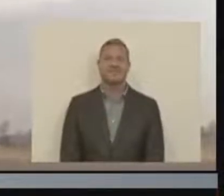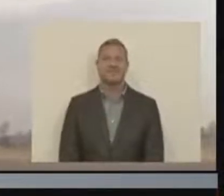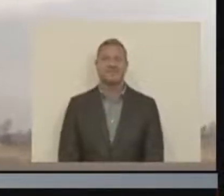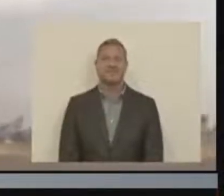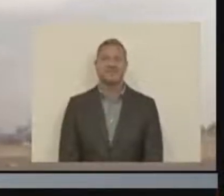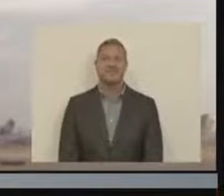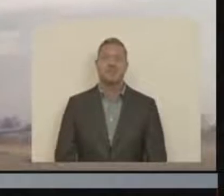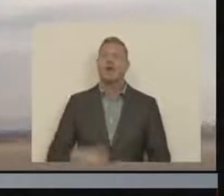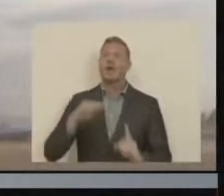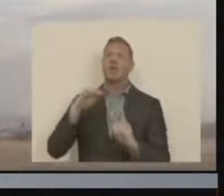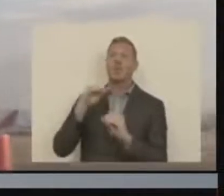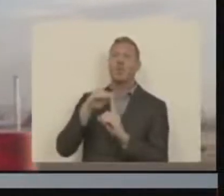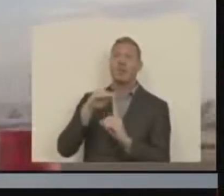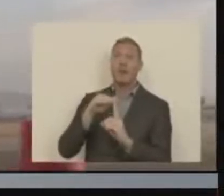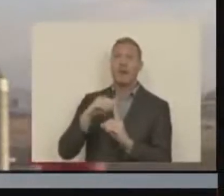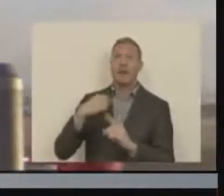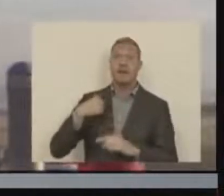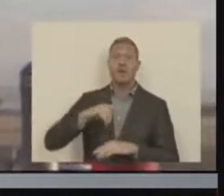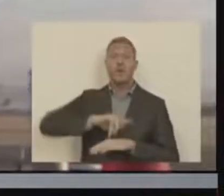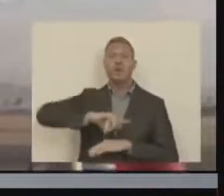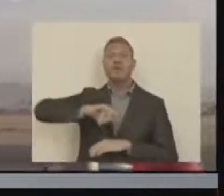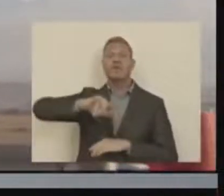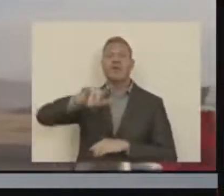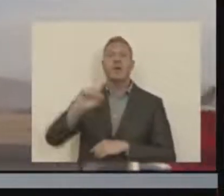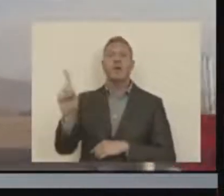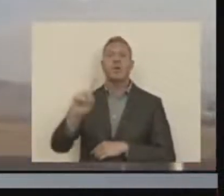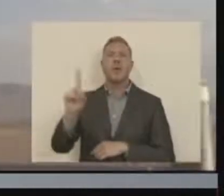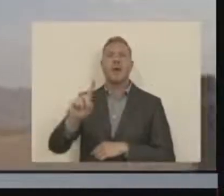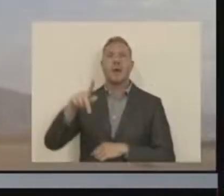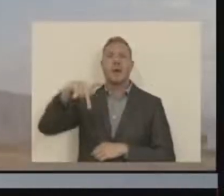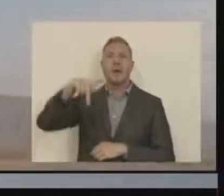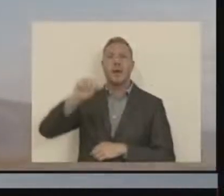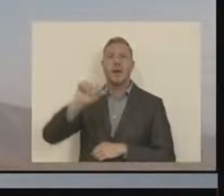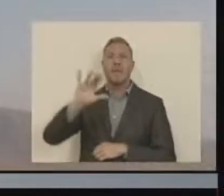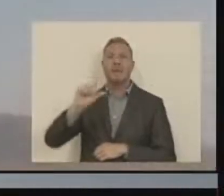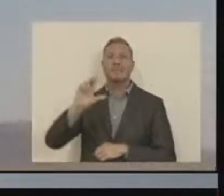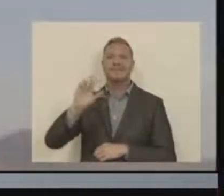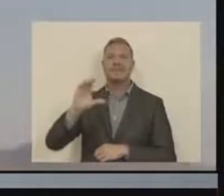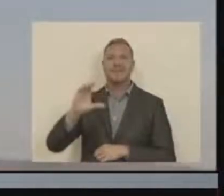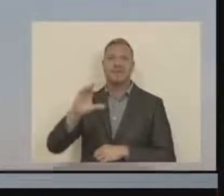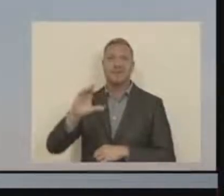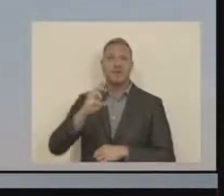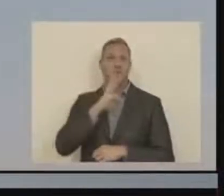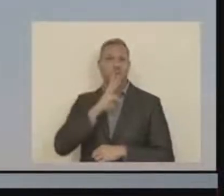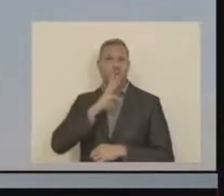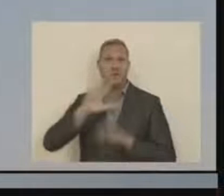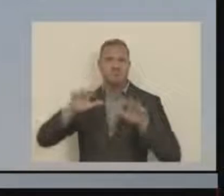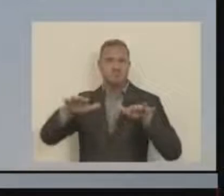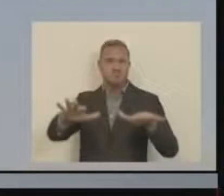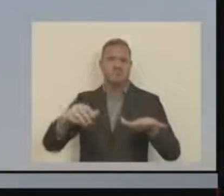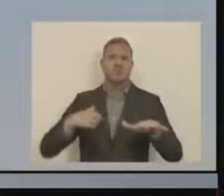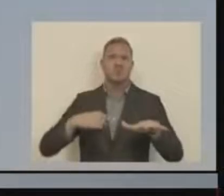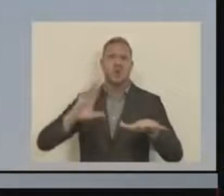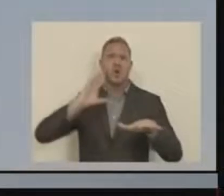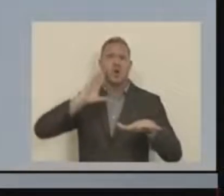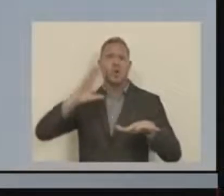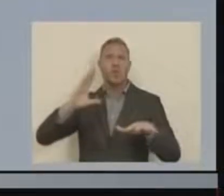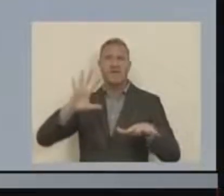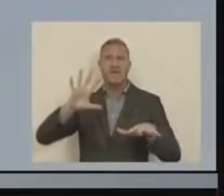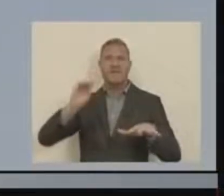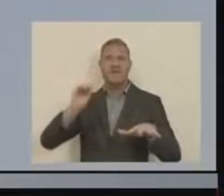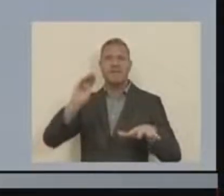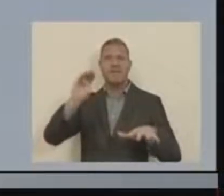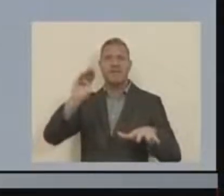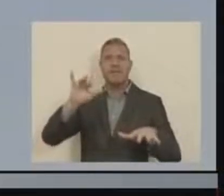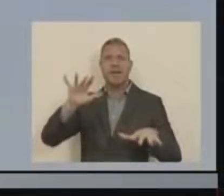As a reminder, we're flying out to the Pacific to our drop point, which is 50 miles south of the Channel Islands. Right now, Mission Control is monitoring the rocket to ensure all